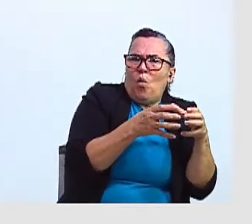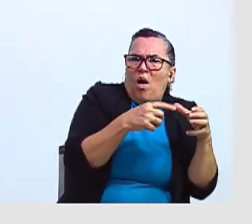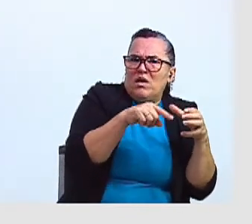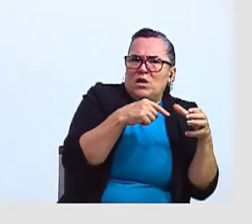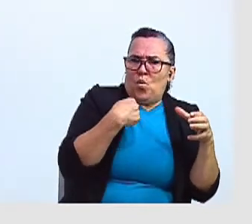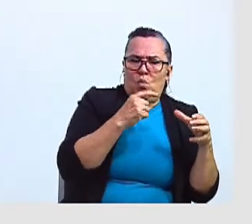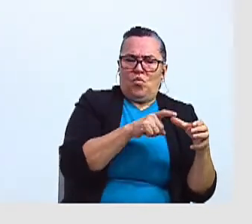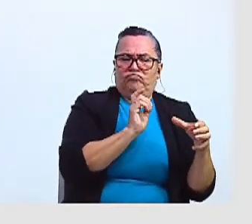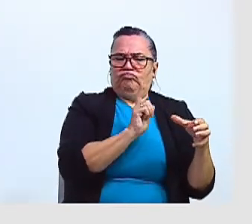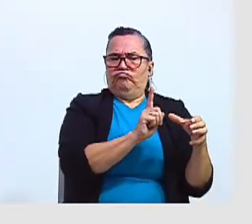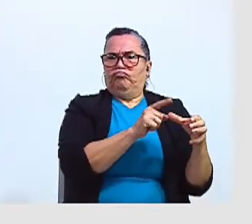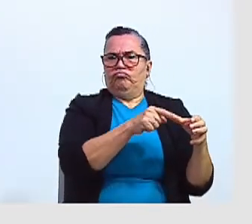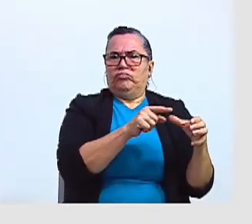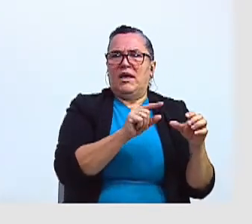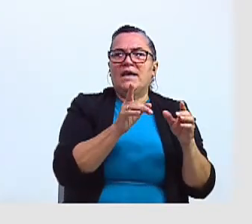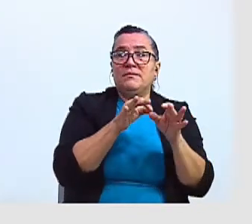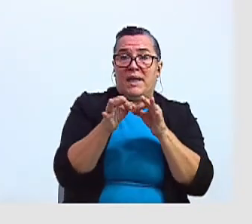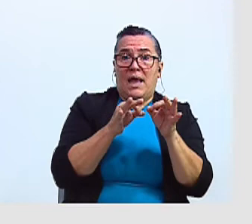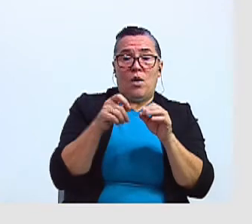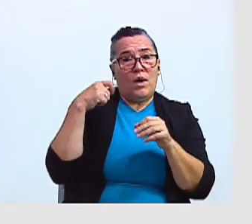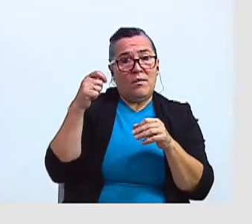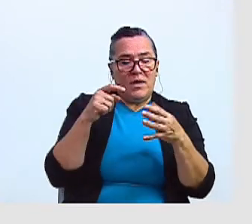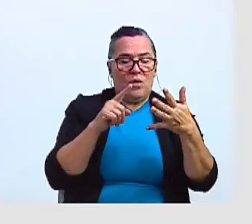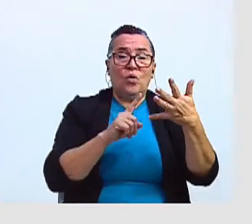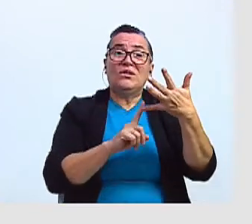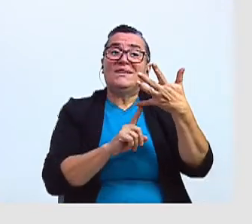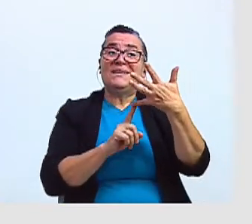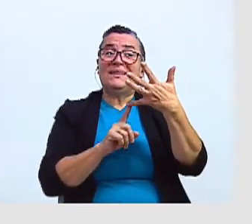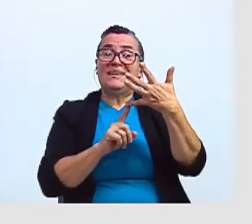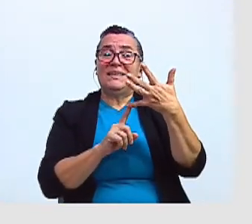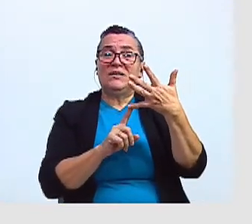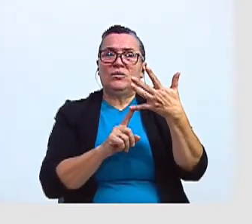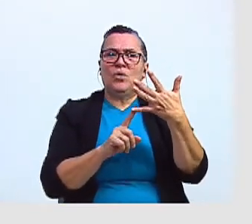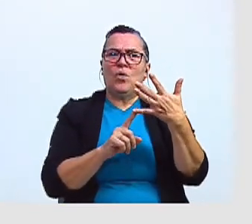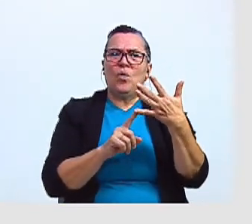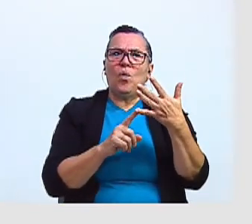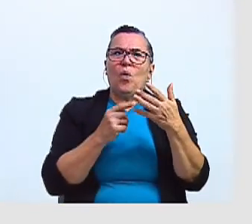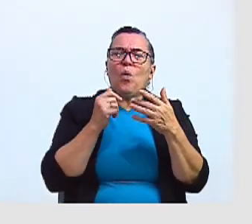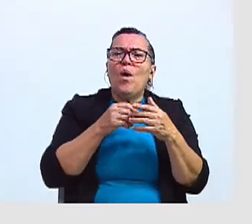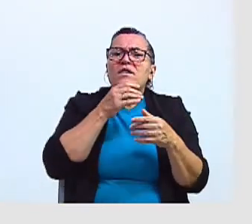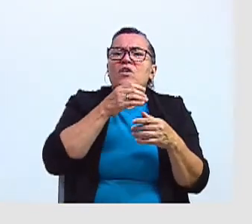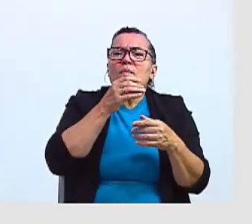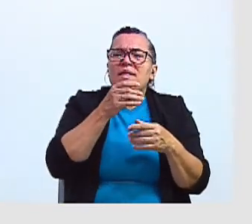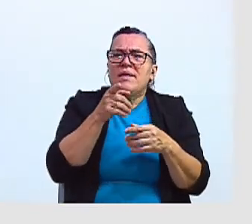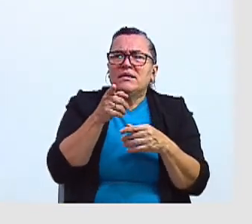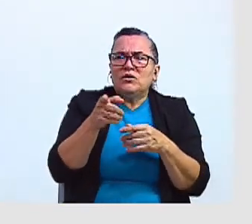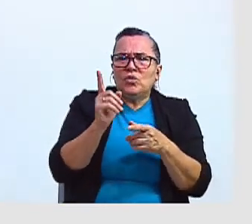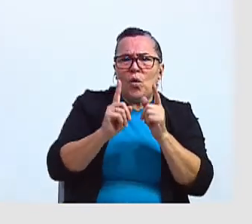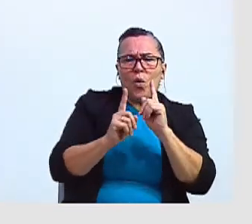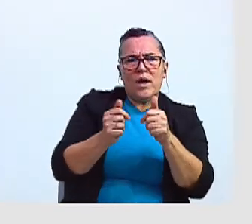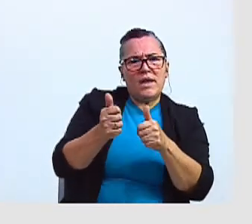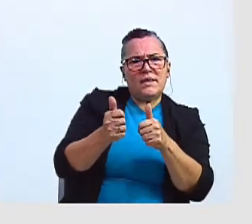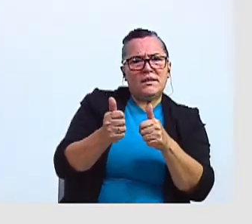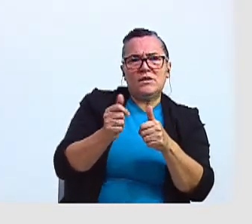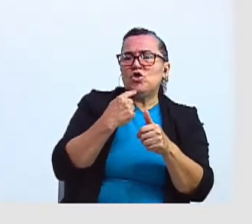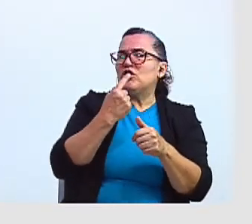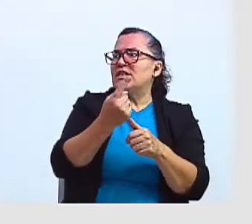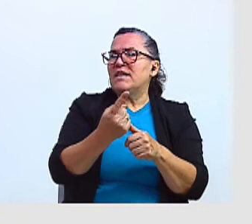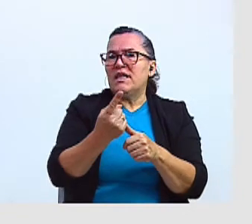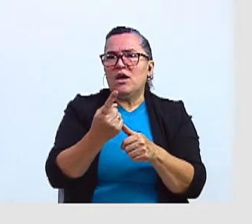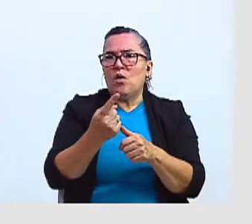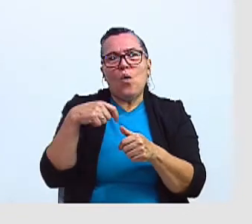Okay, number 5, which of the following recommendation was not mentioned